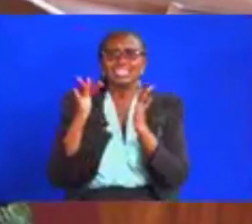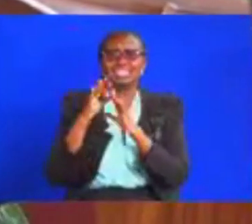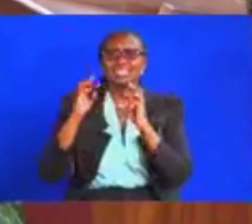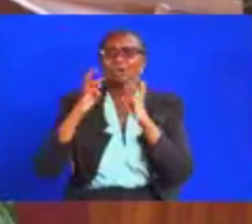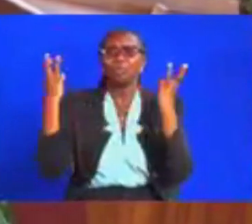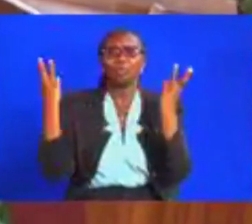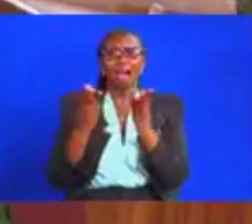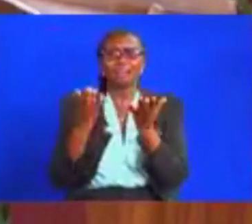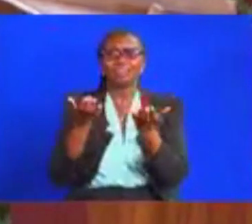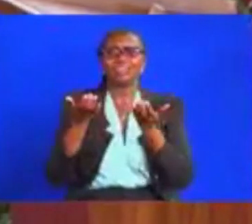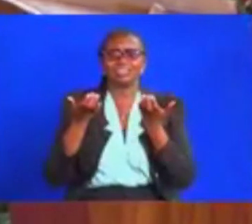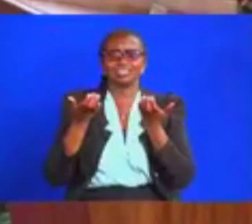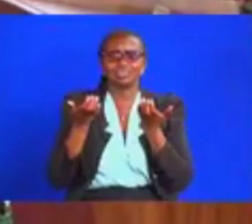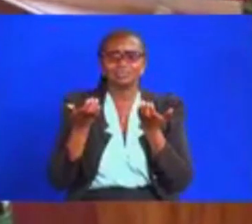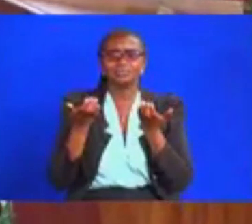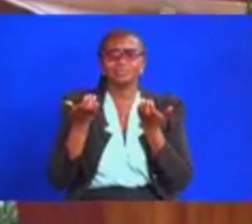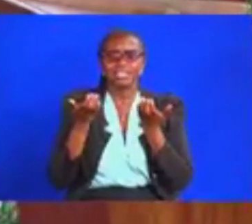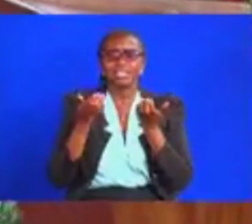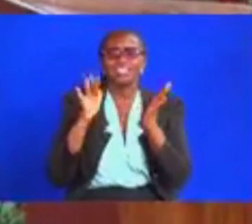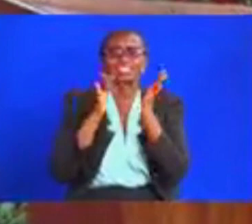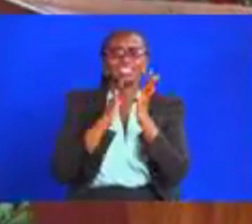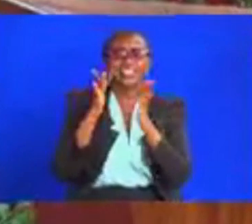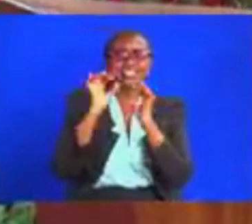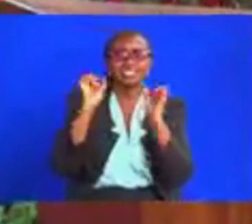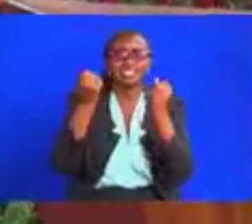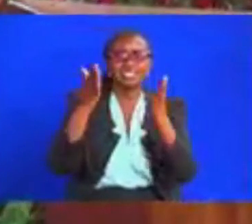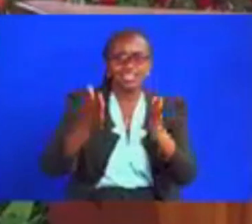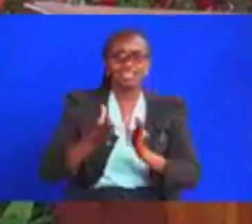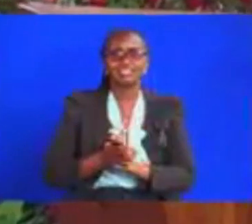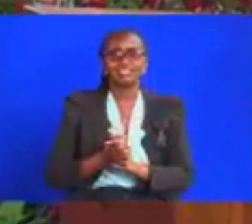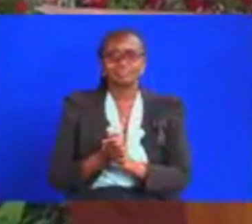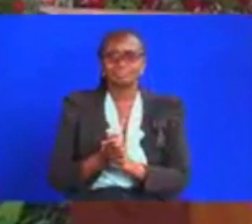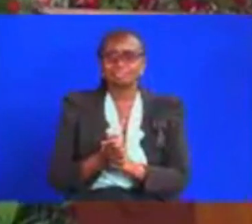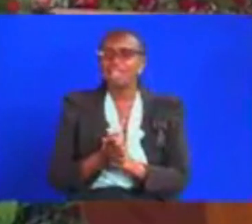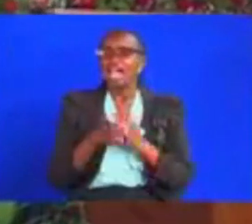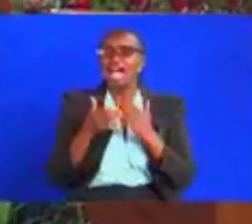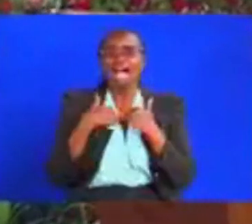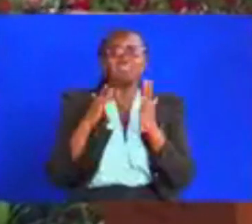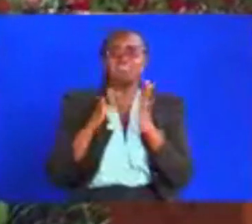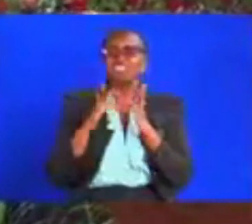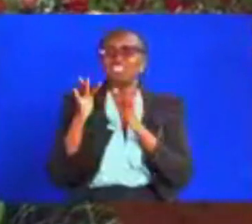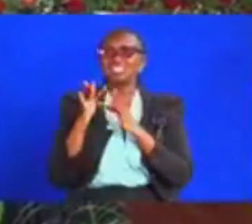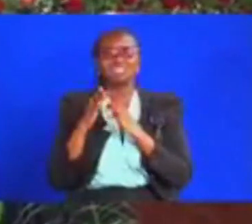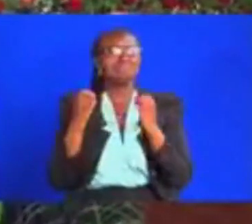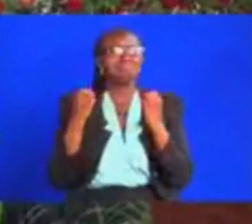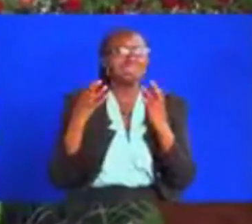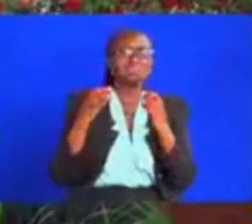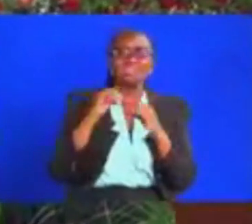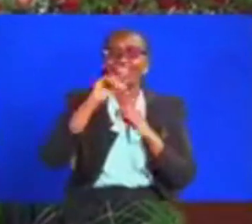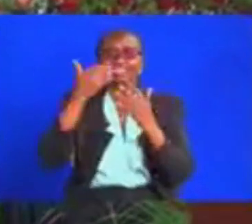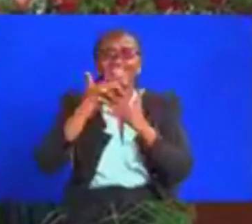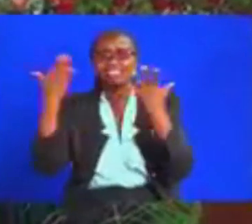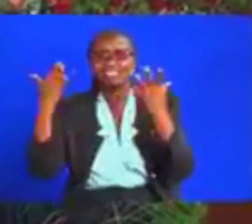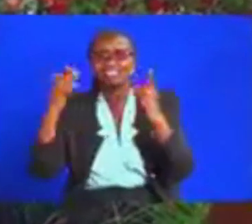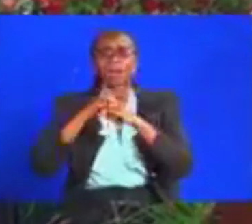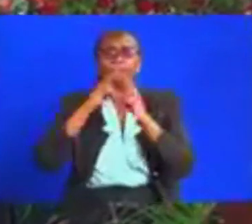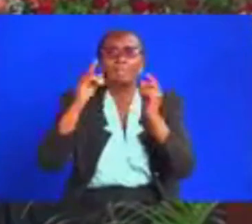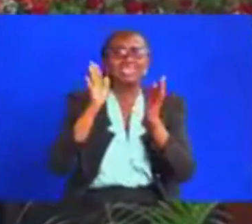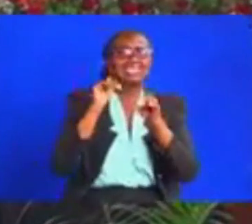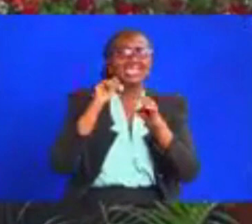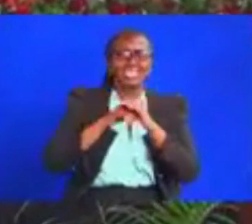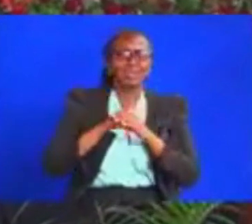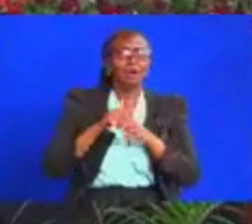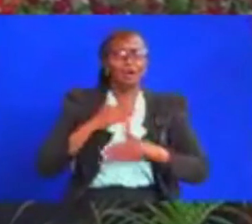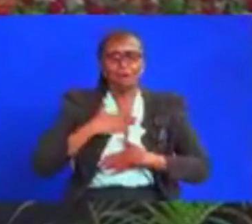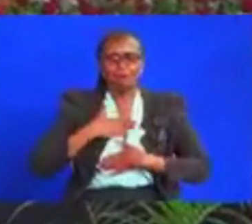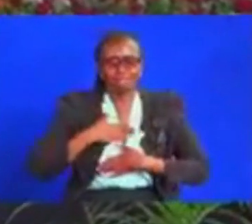needs is Jesus the Savior. There is Jesus the many other things. But in order of